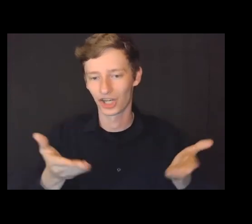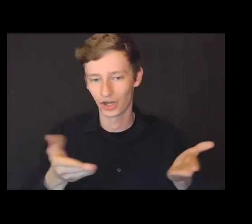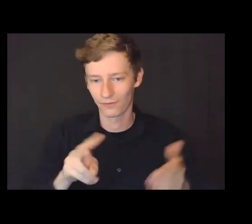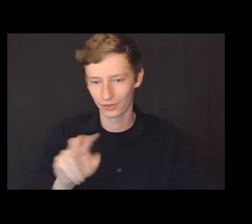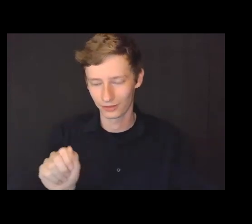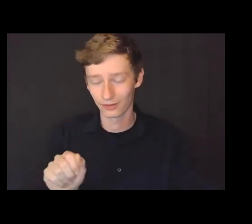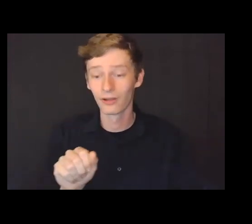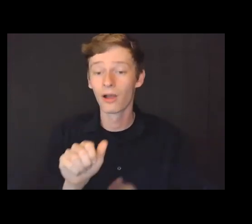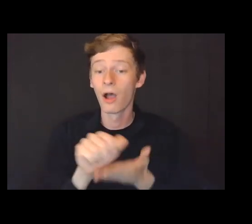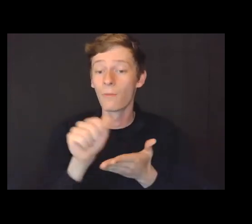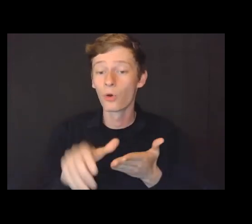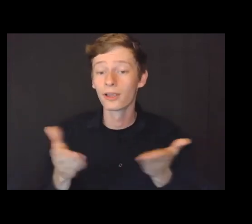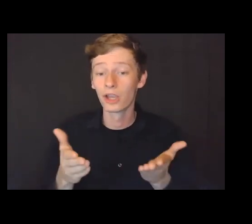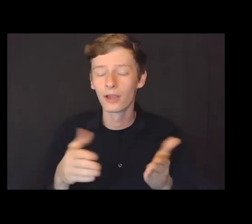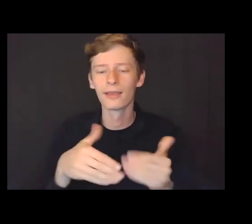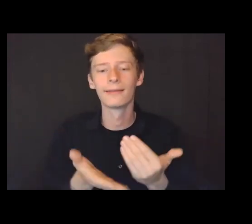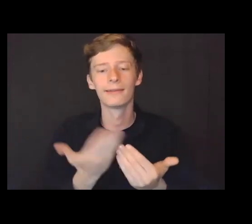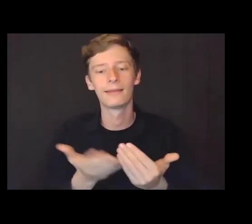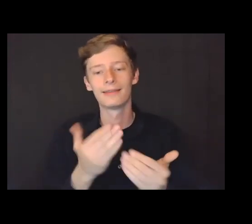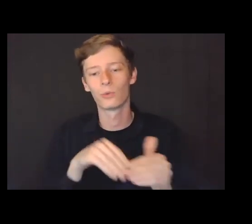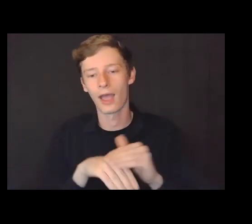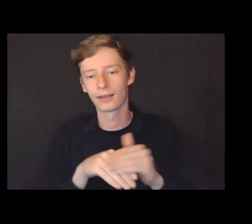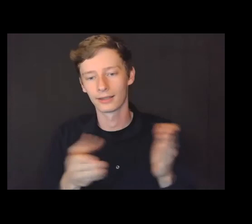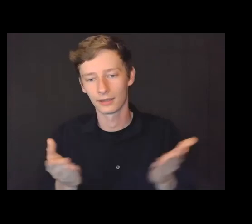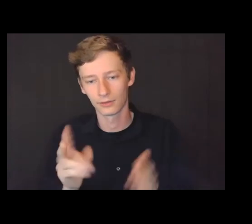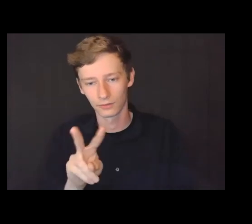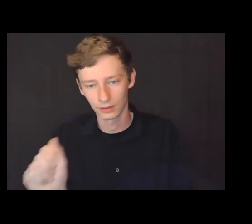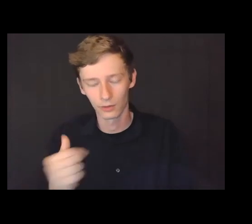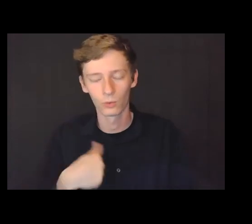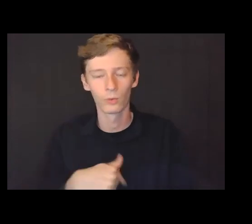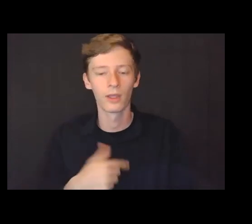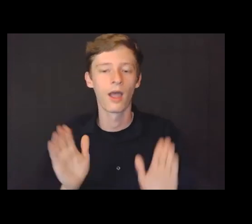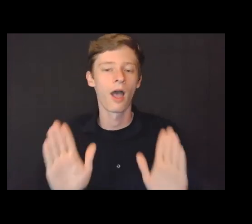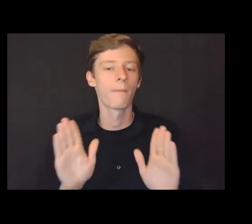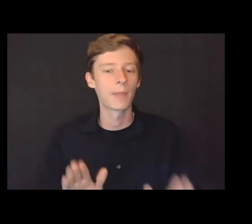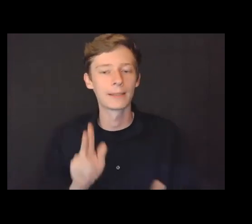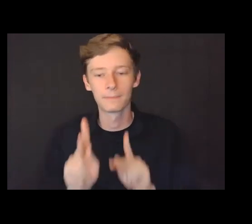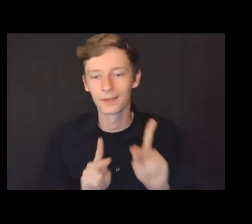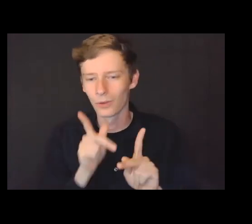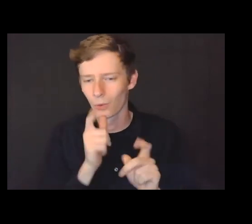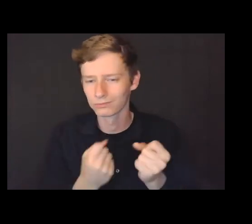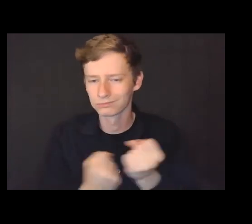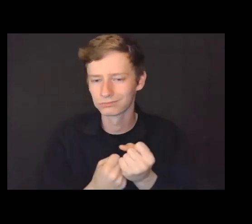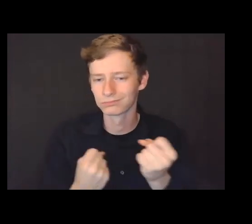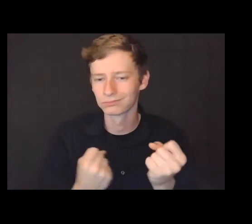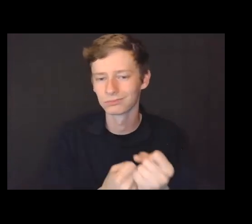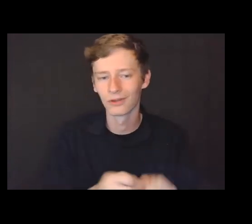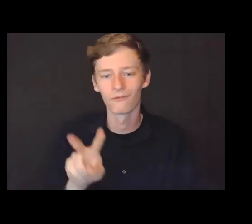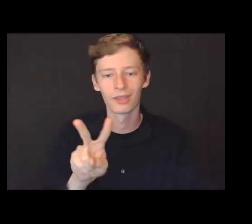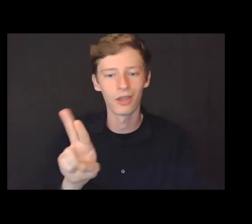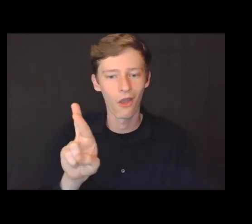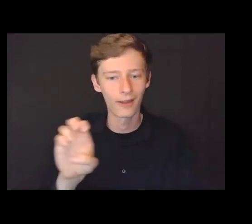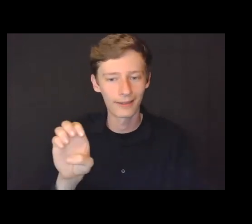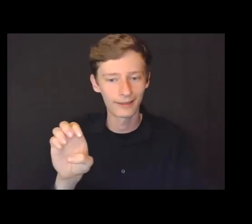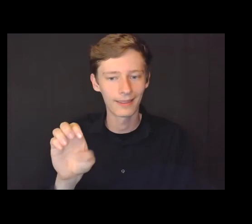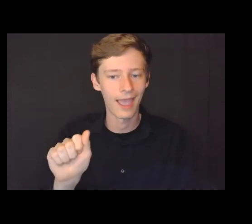abortion is accessible in Virginia, and we have incredible advocates in the Virginia Reproductive Equity Alliance and these incredible